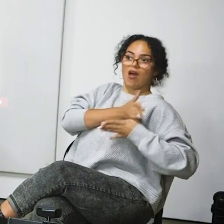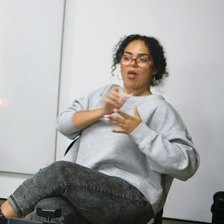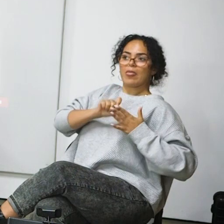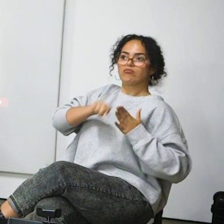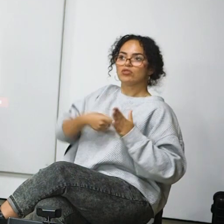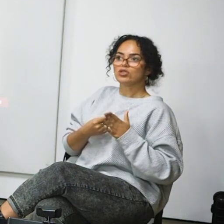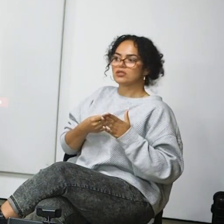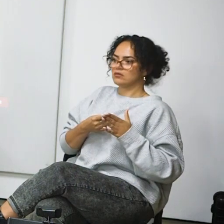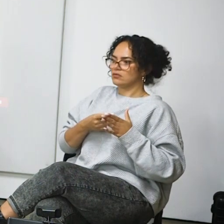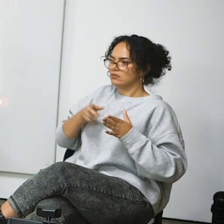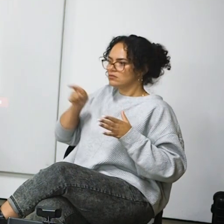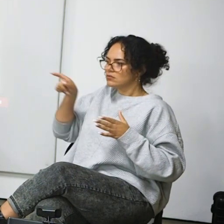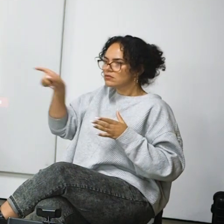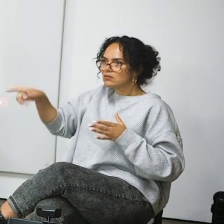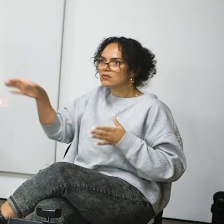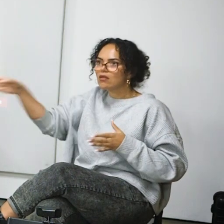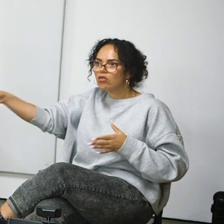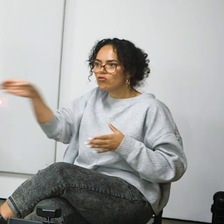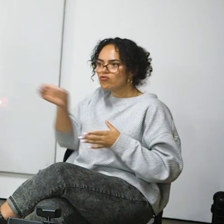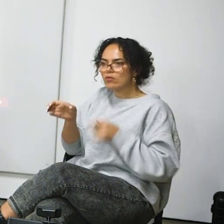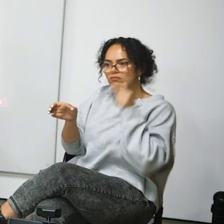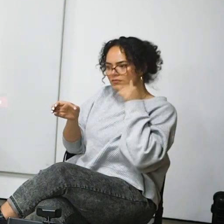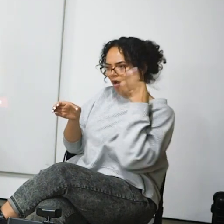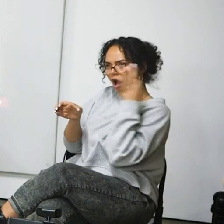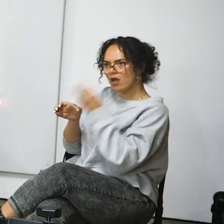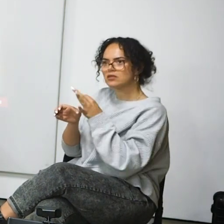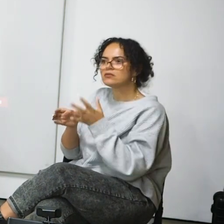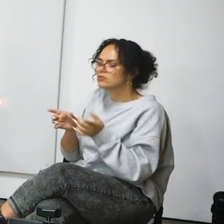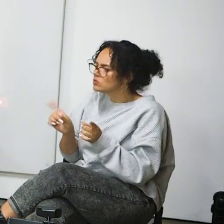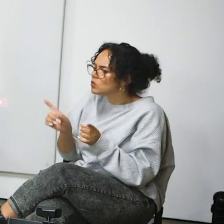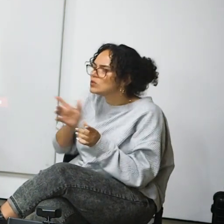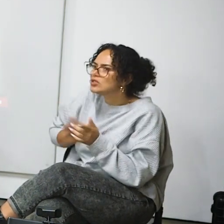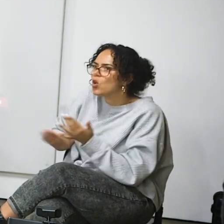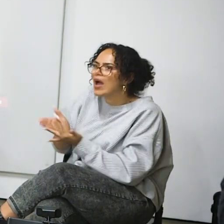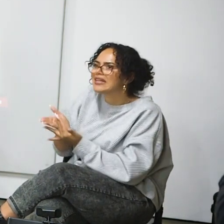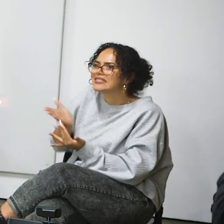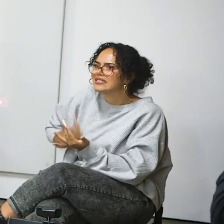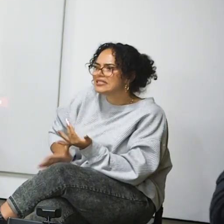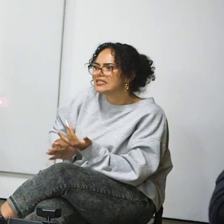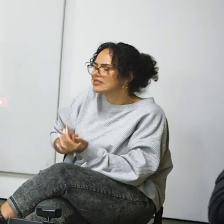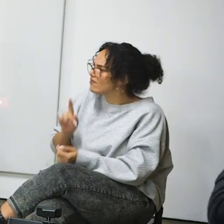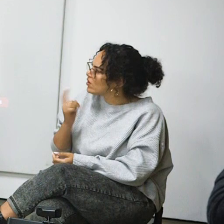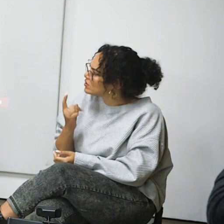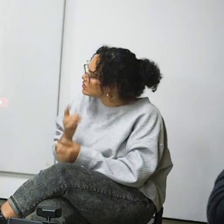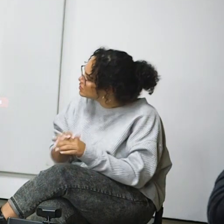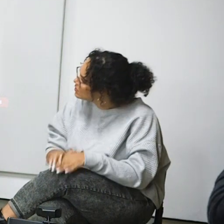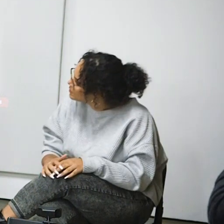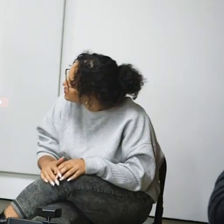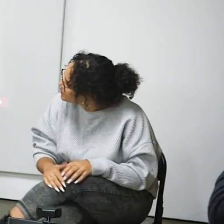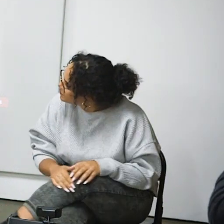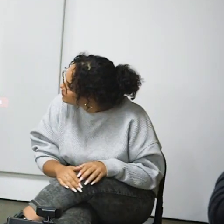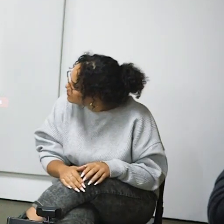groups to organize the access needs as well. Thank you. Kai? Yeah, I guess